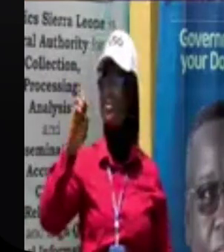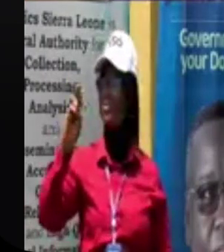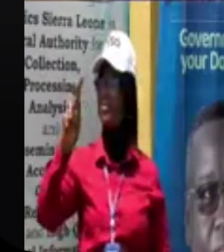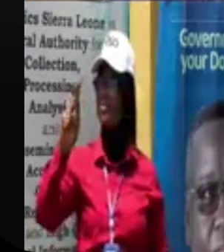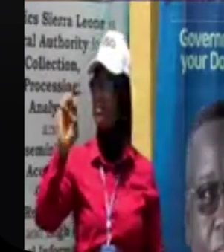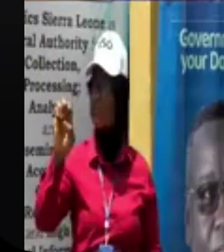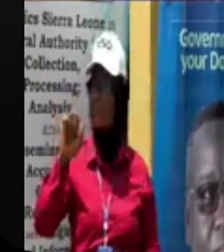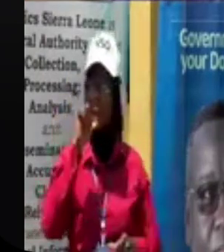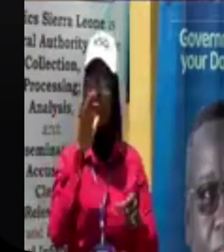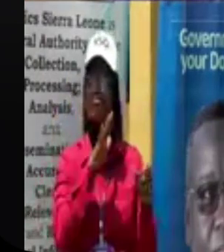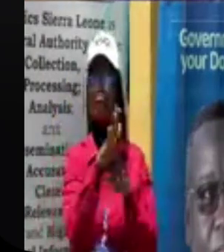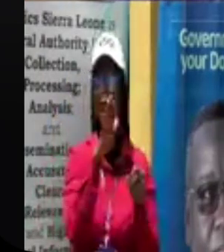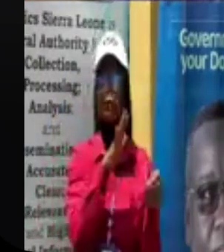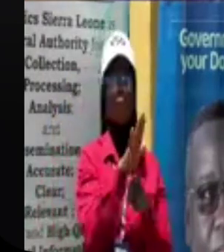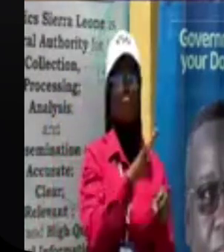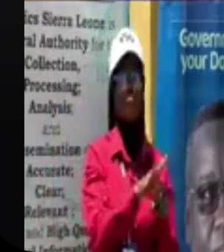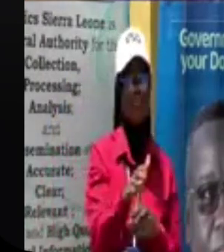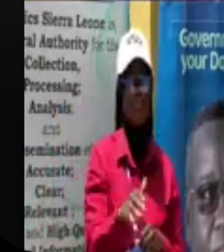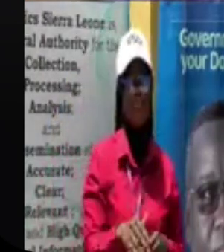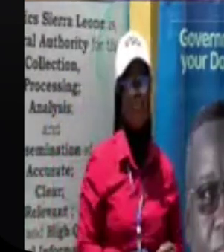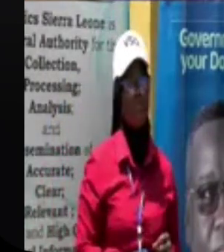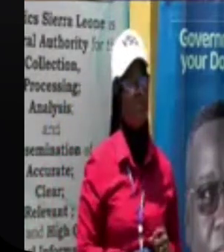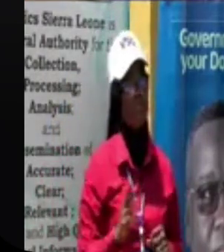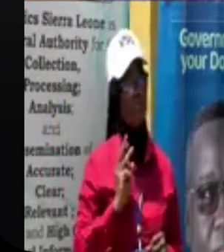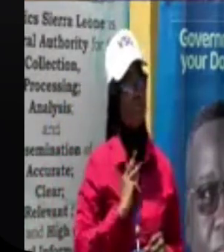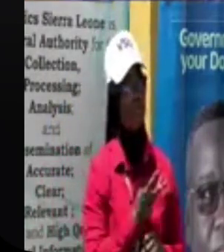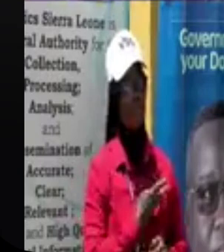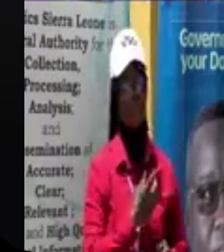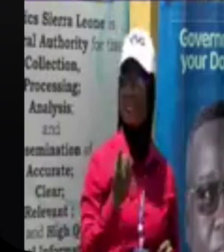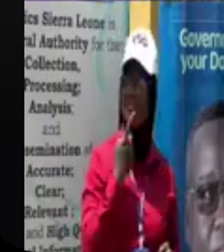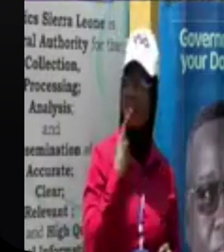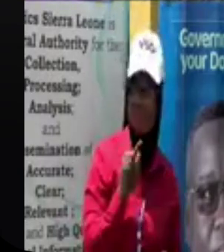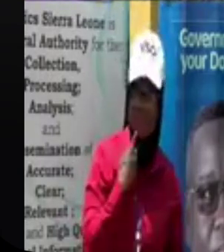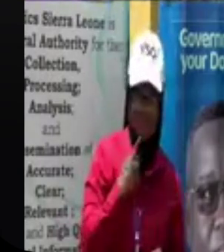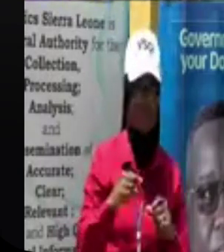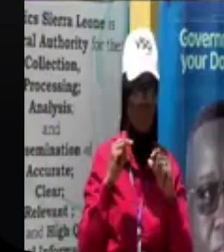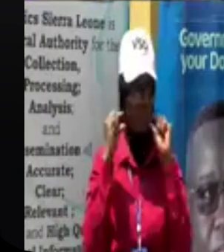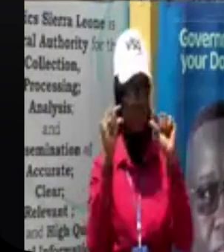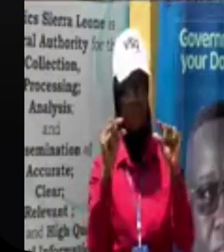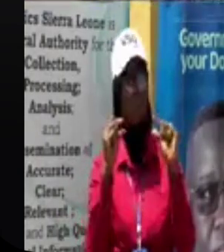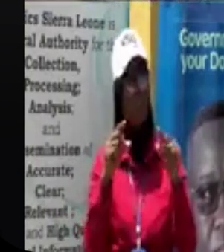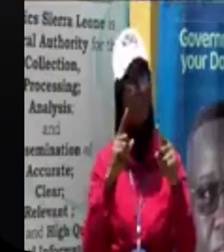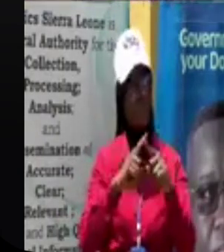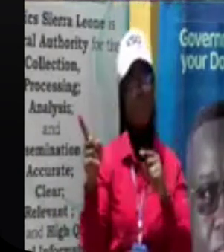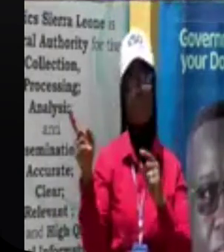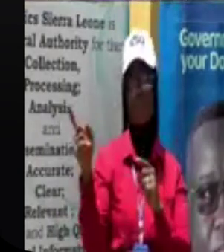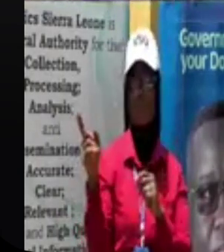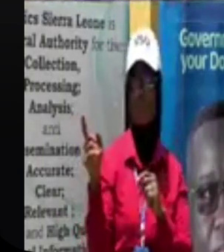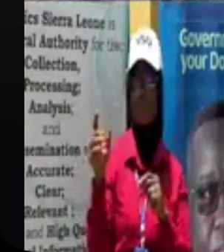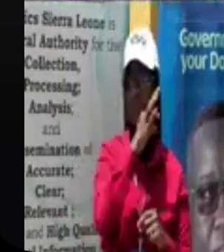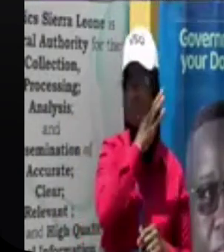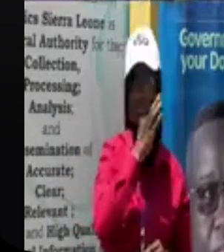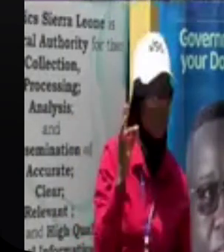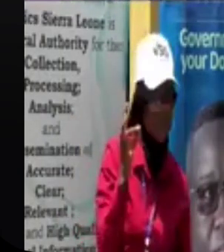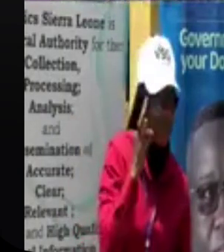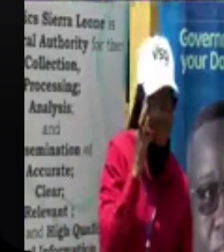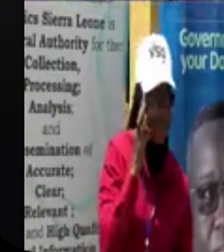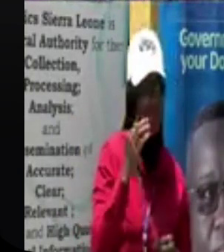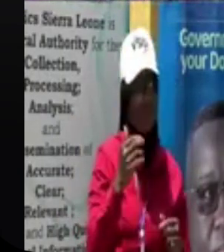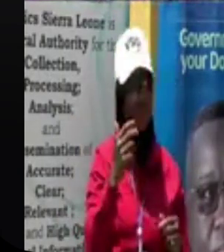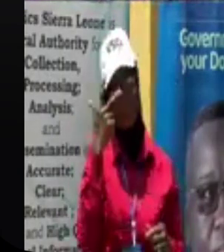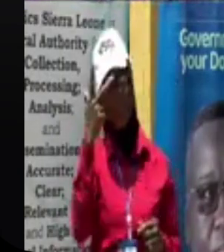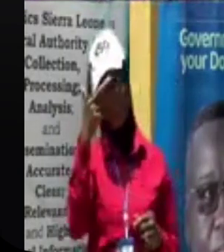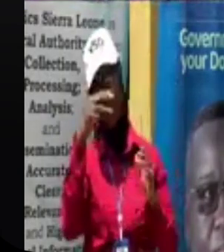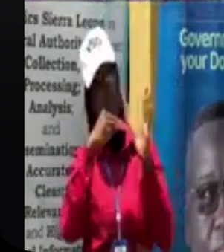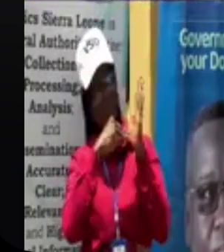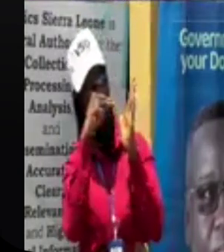you know, the country we they say is small, but the farmers stable. We get over 3